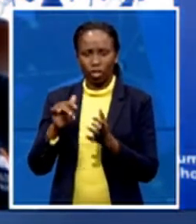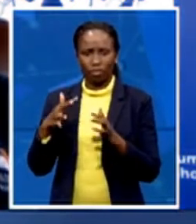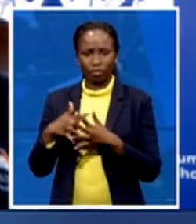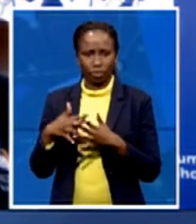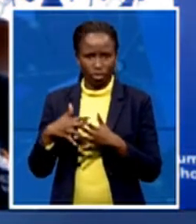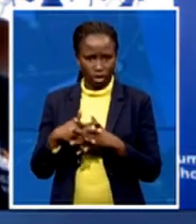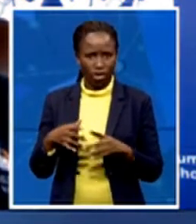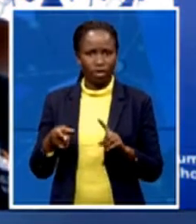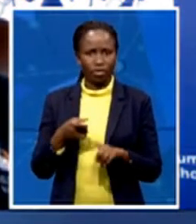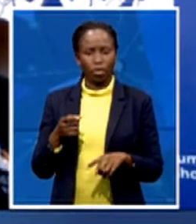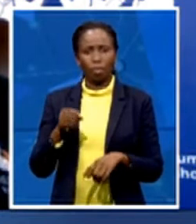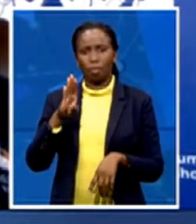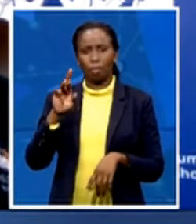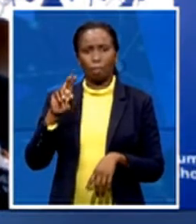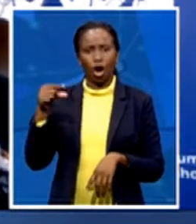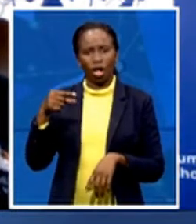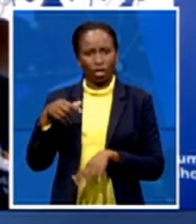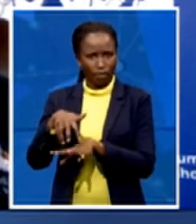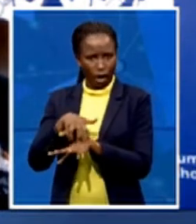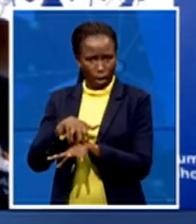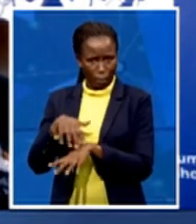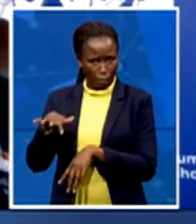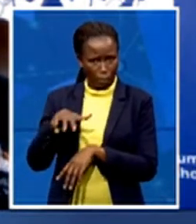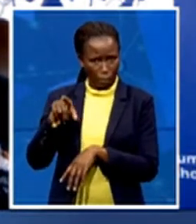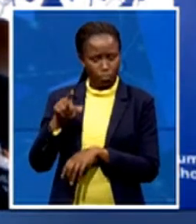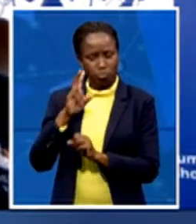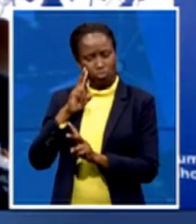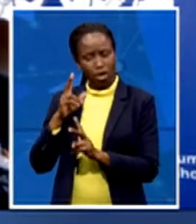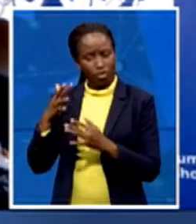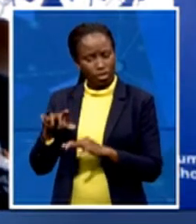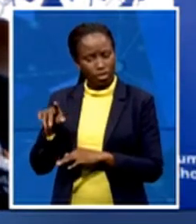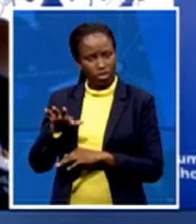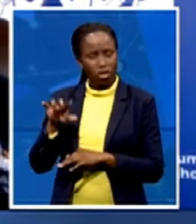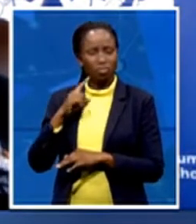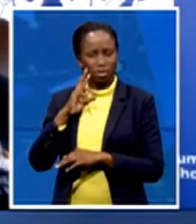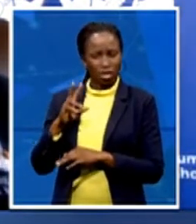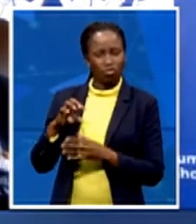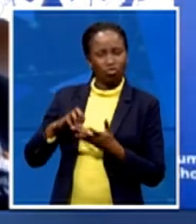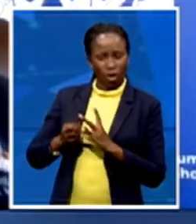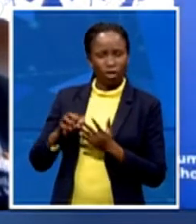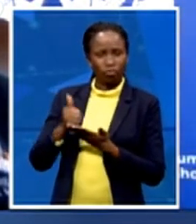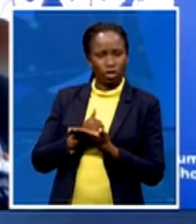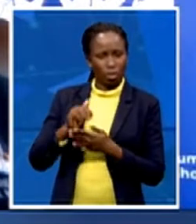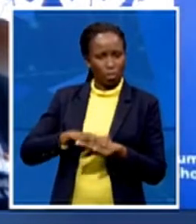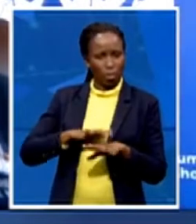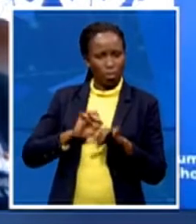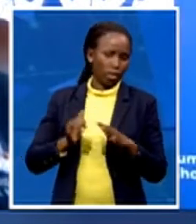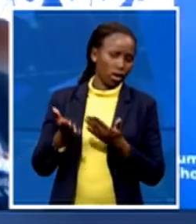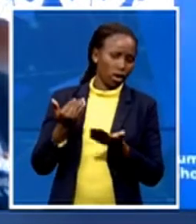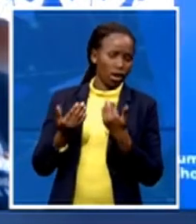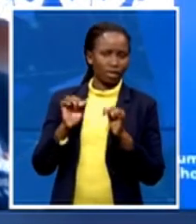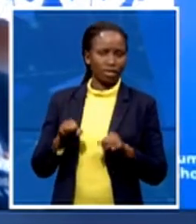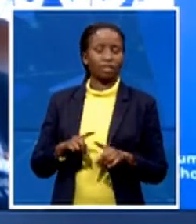where in as much as that we might try to register as many people, but I don't think the inequalities that have been